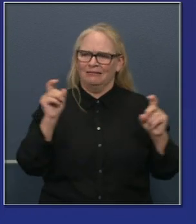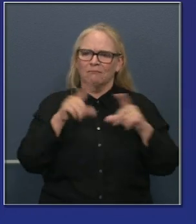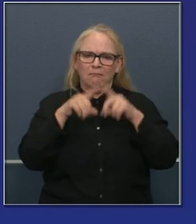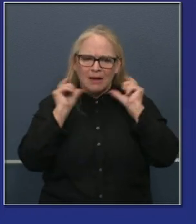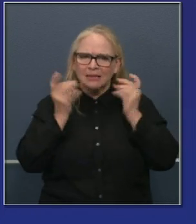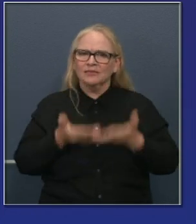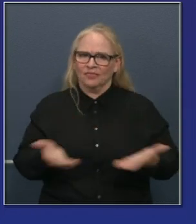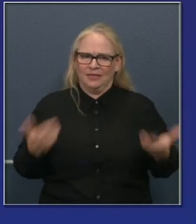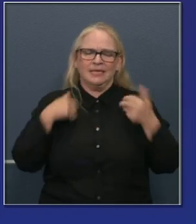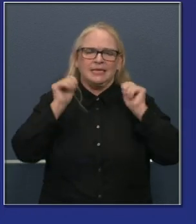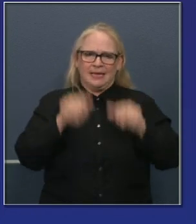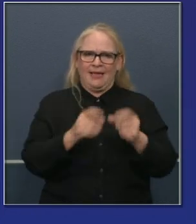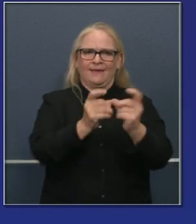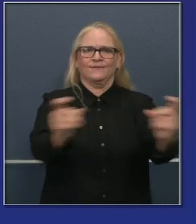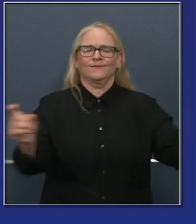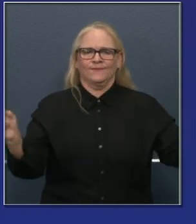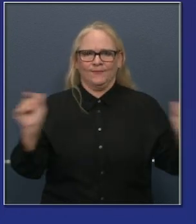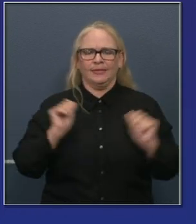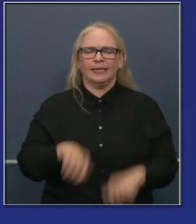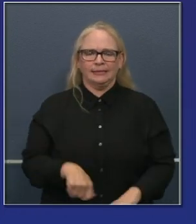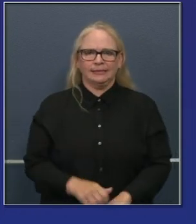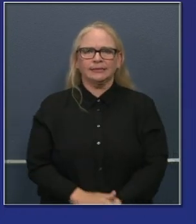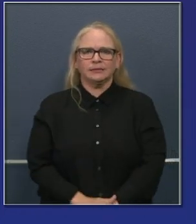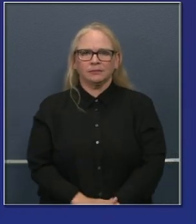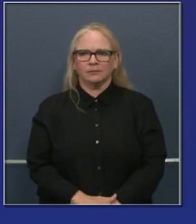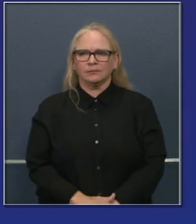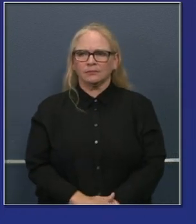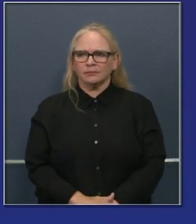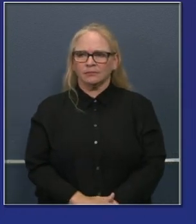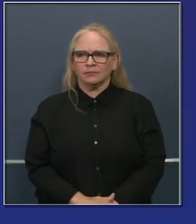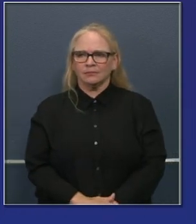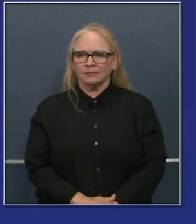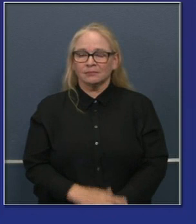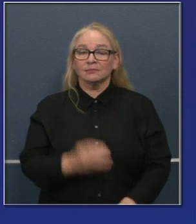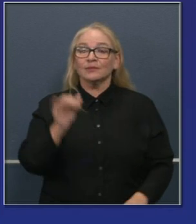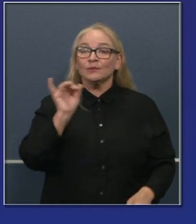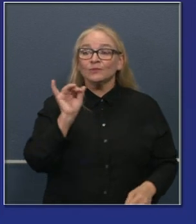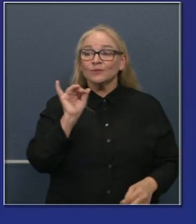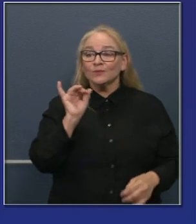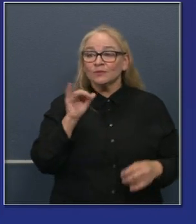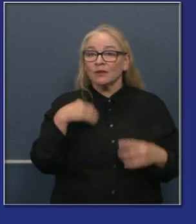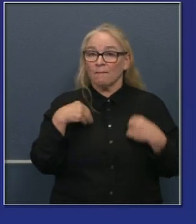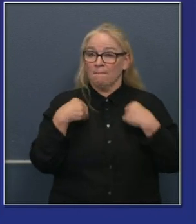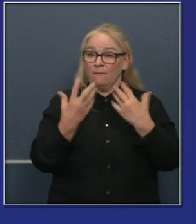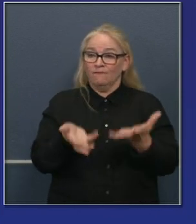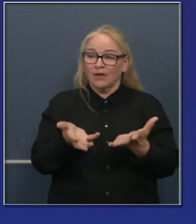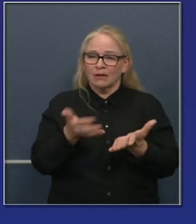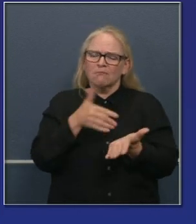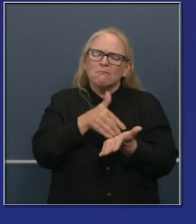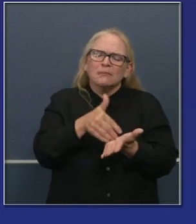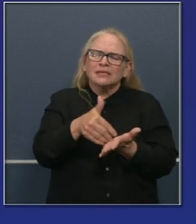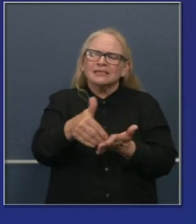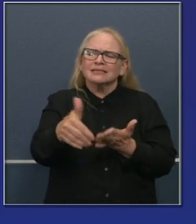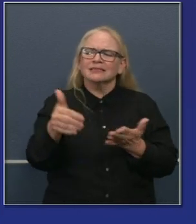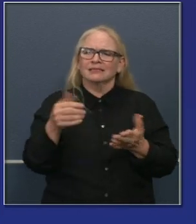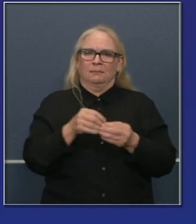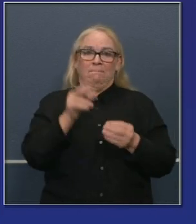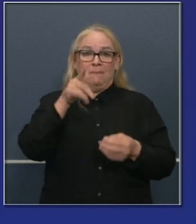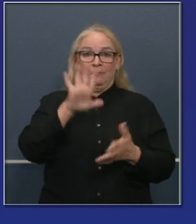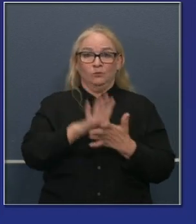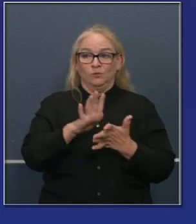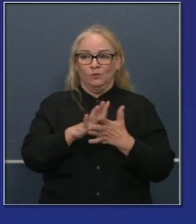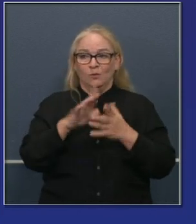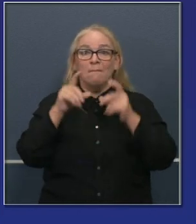way, we have done that in our public school system. We have provided millions and millions of masks,